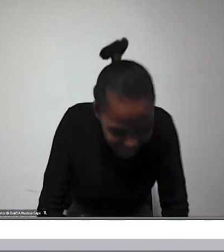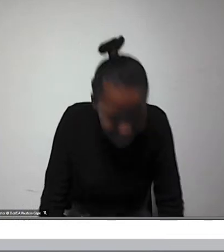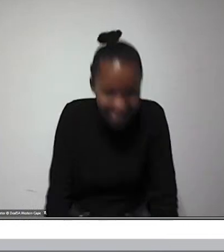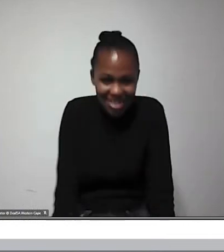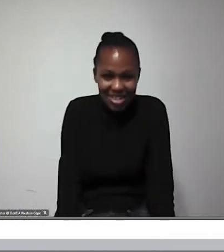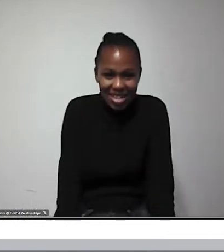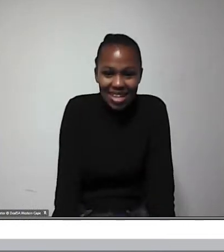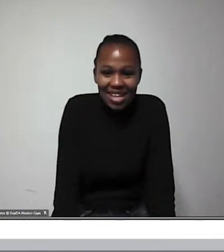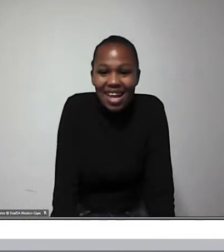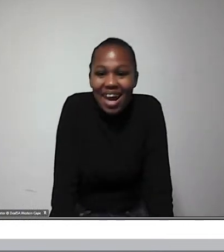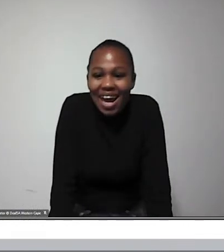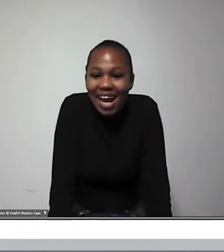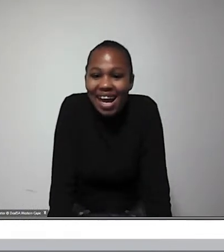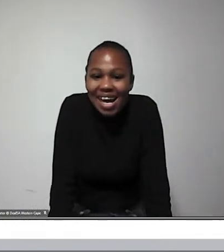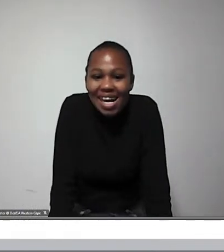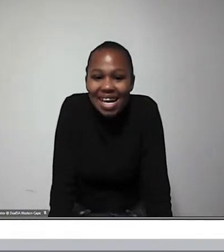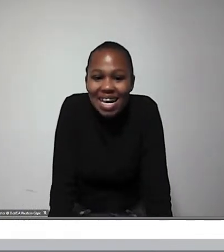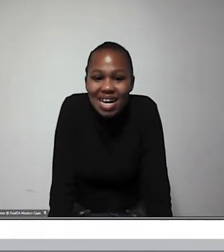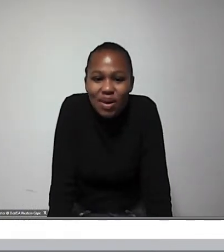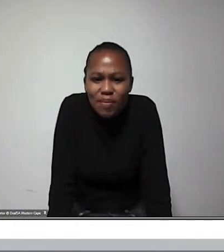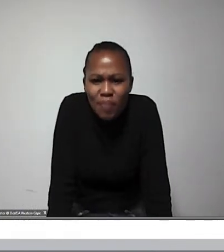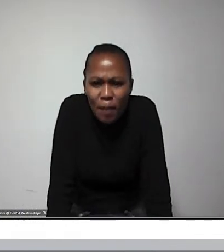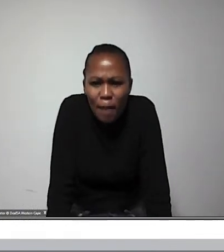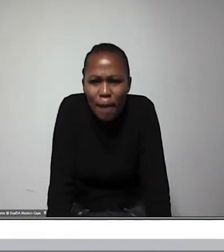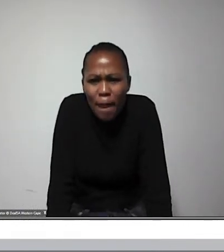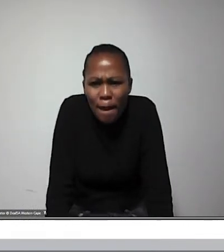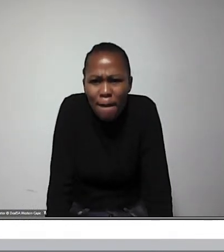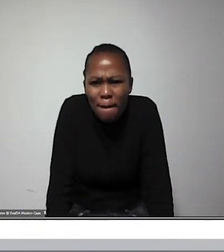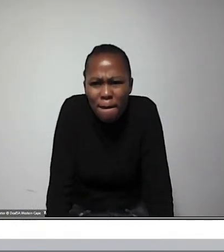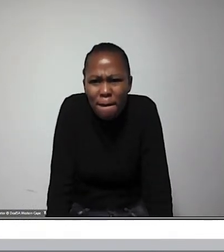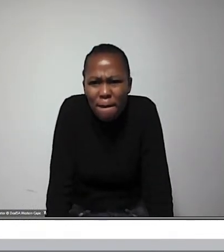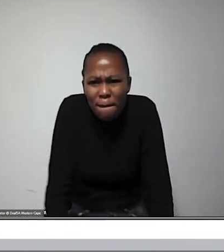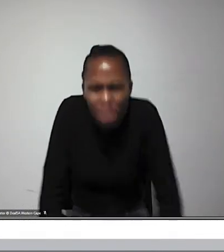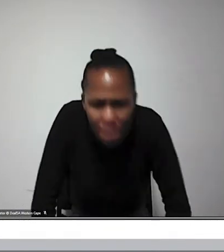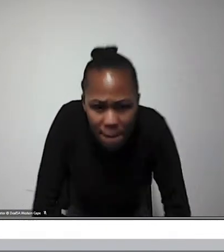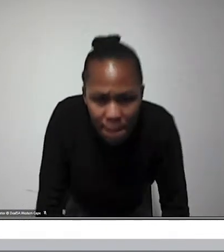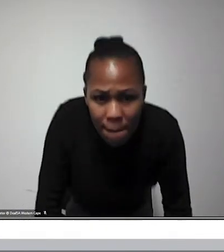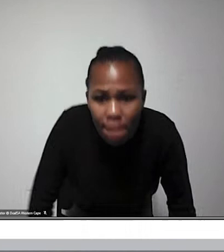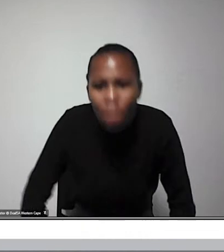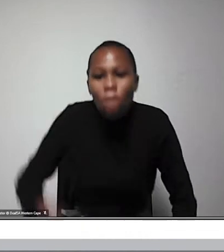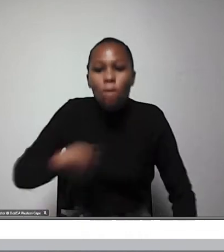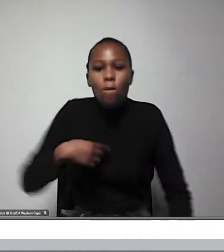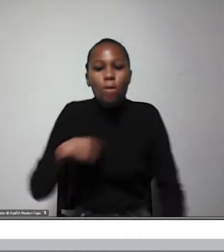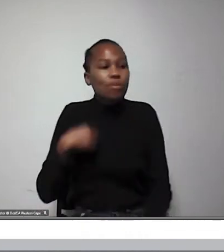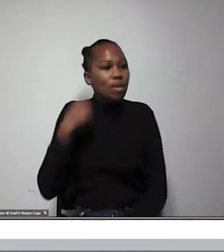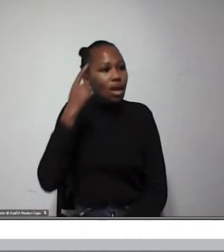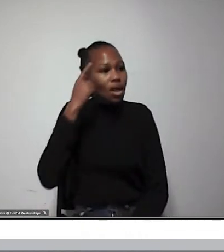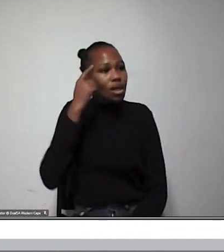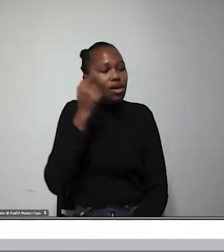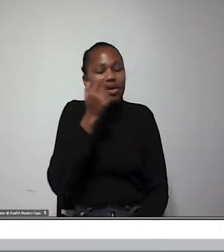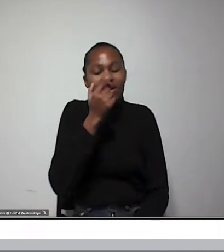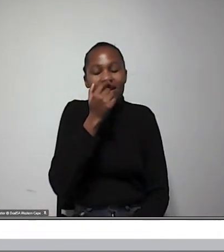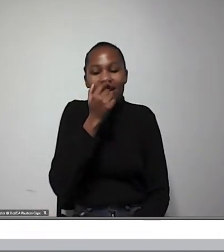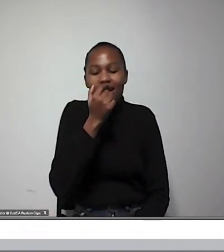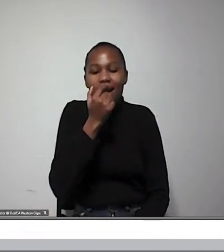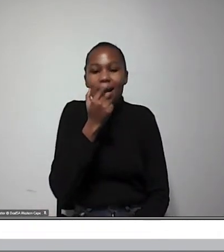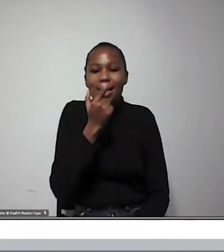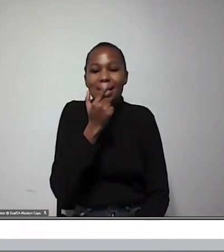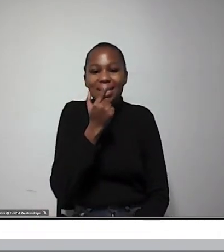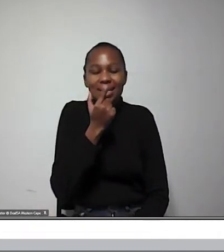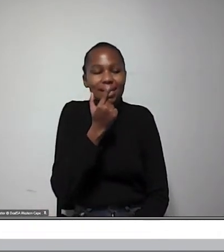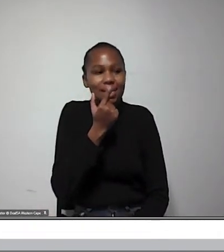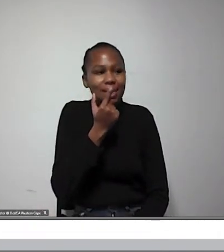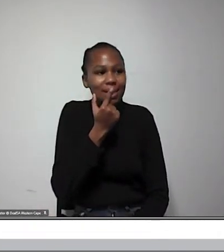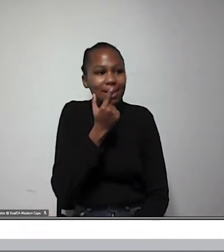All right, members, so I think we are ready now to take our resolutions. Can I get